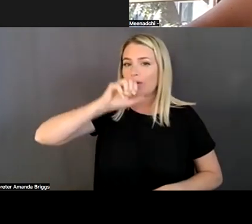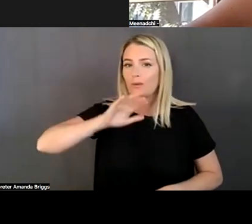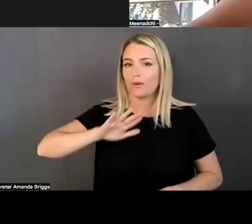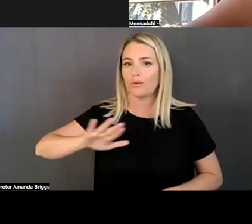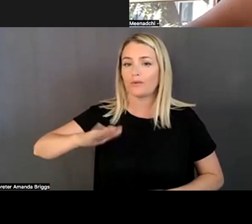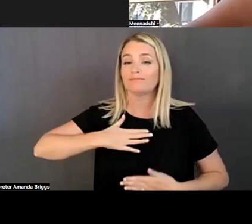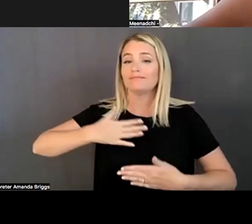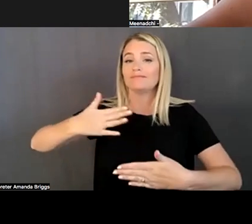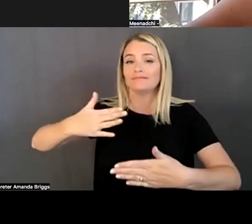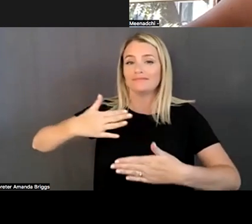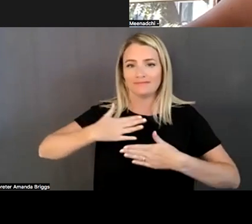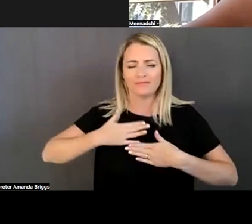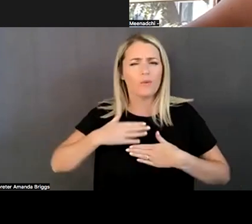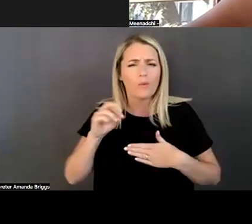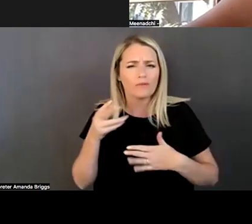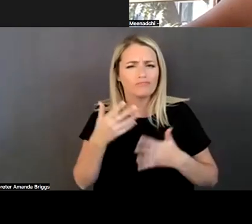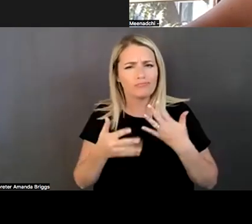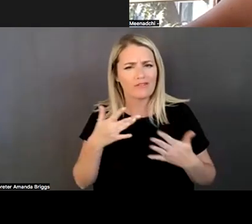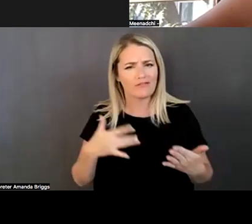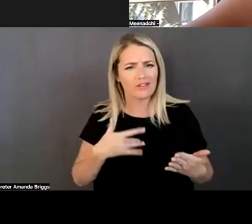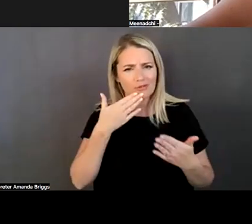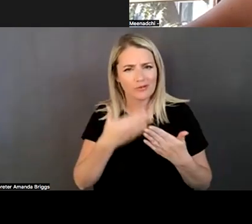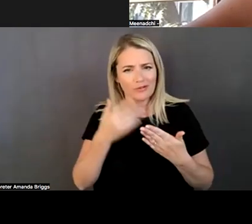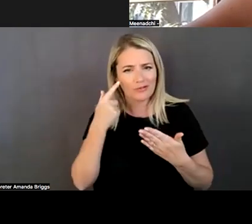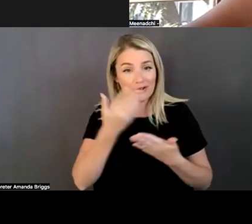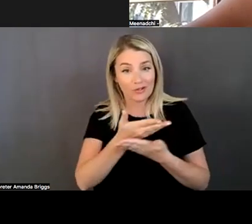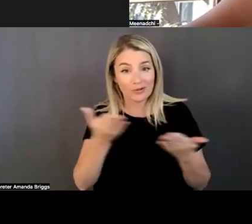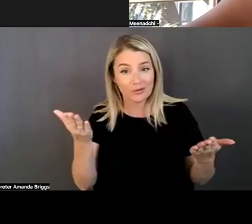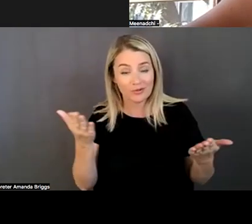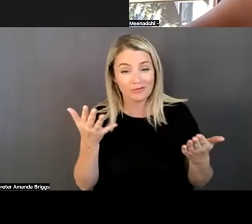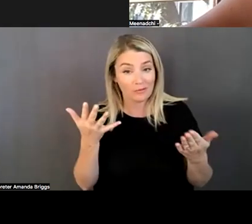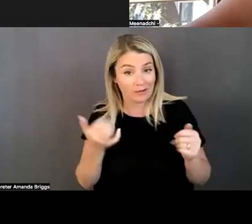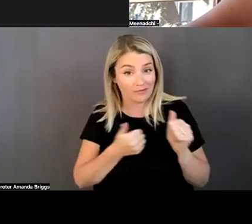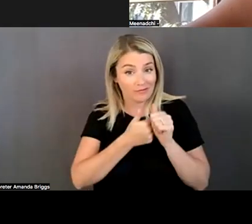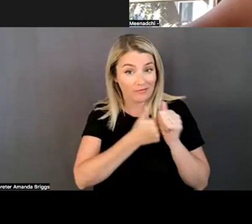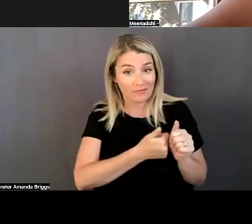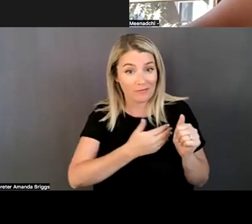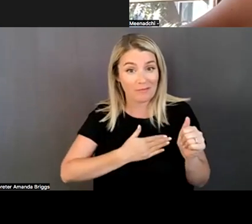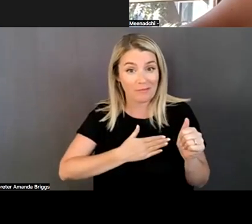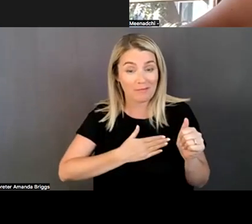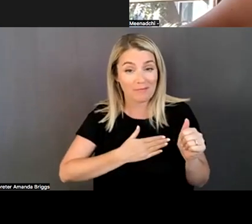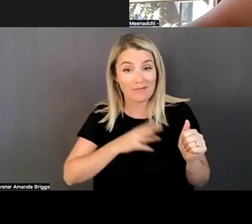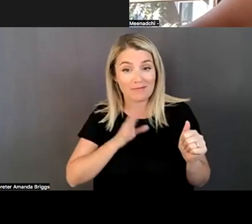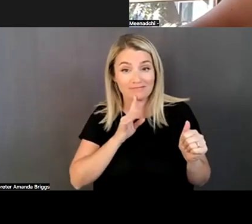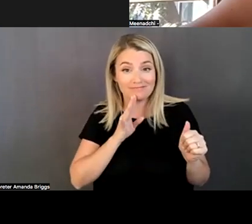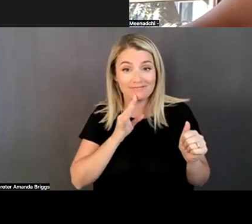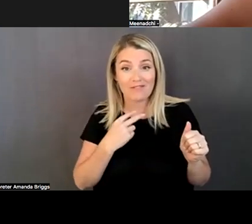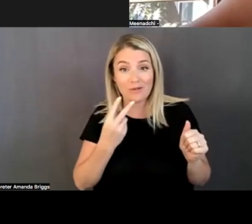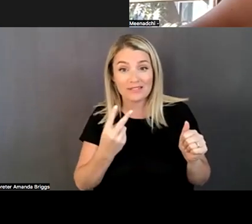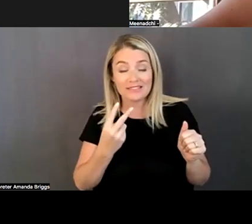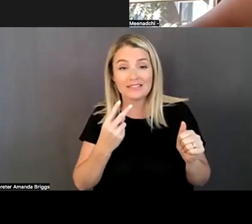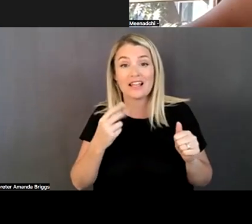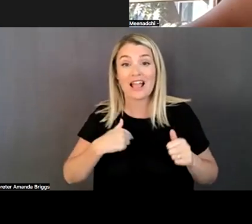for you. If you want to follow along with my voice, we'll invite you to inhale and then hold at the